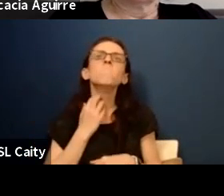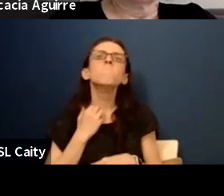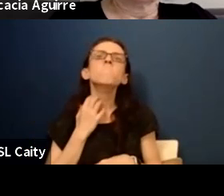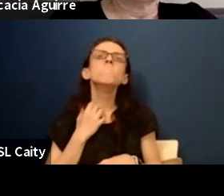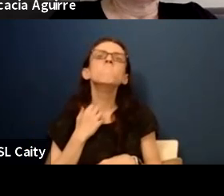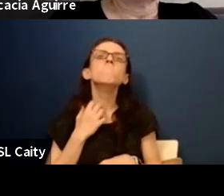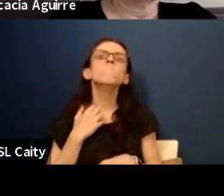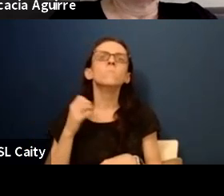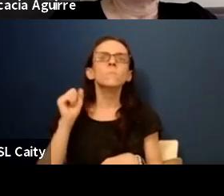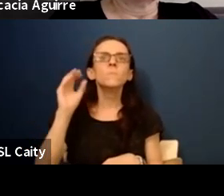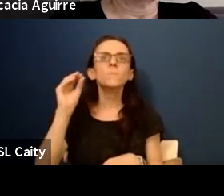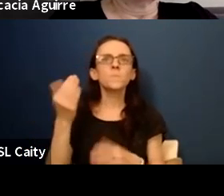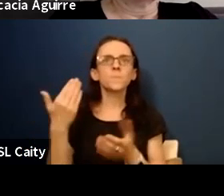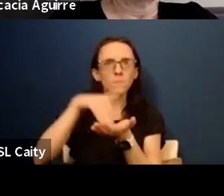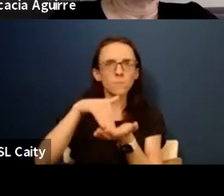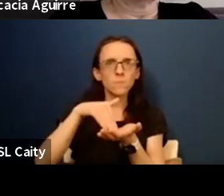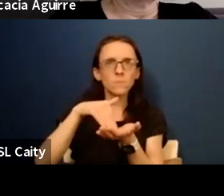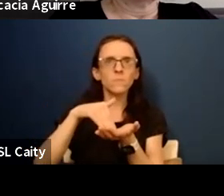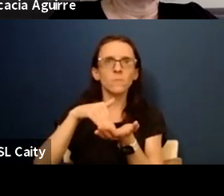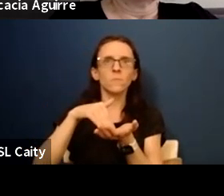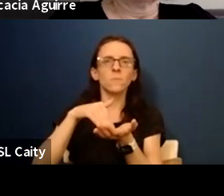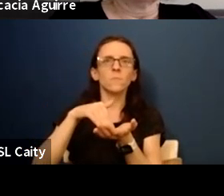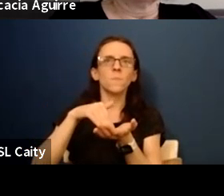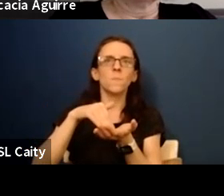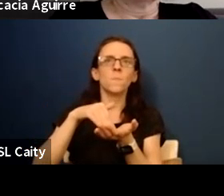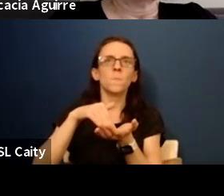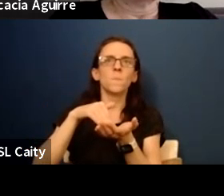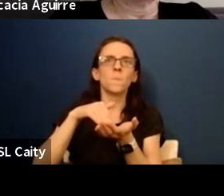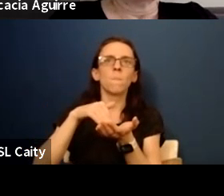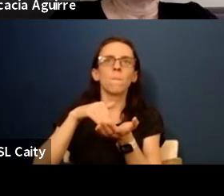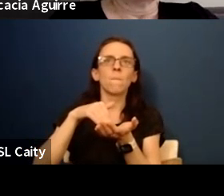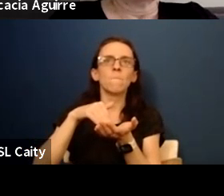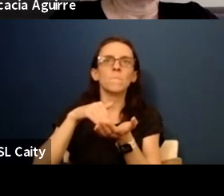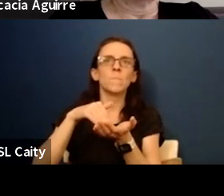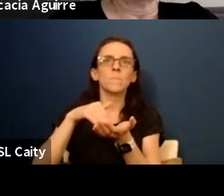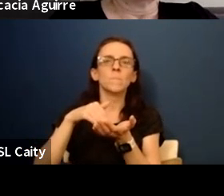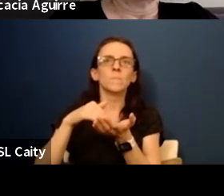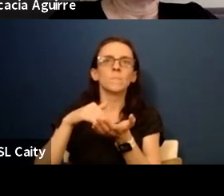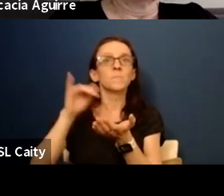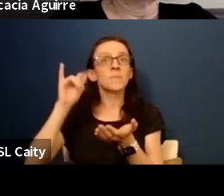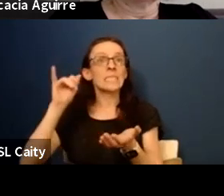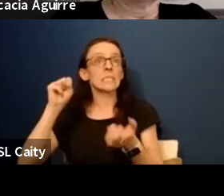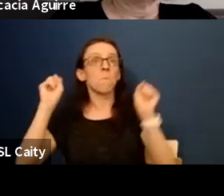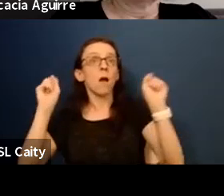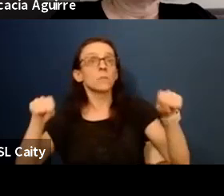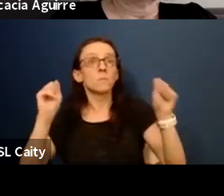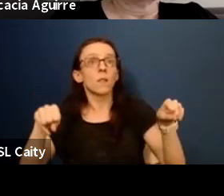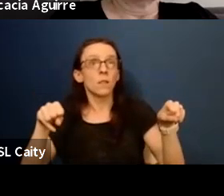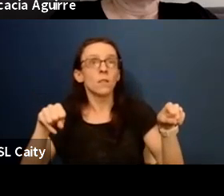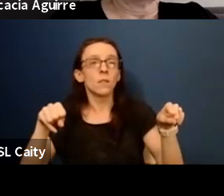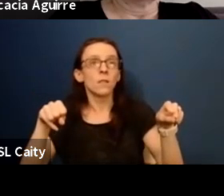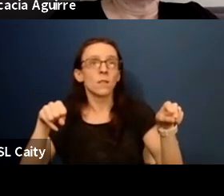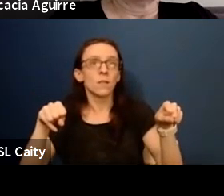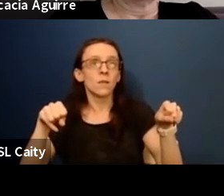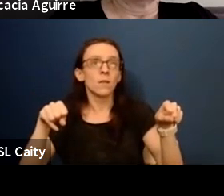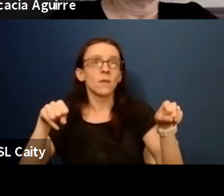so again, just making it is possible that when we are